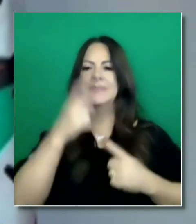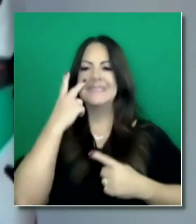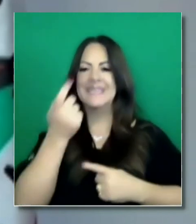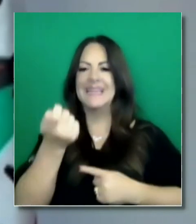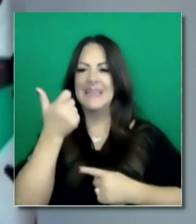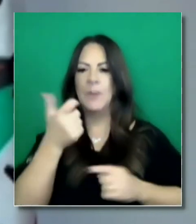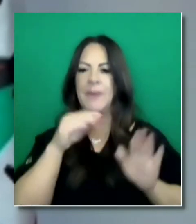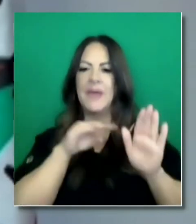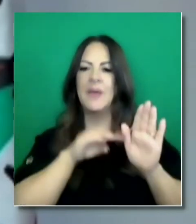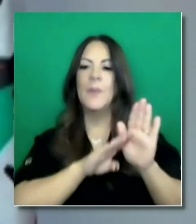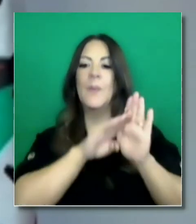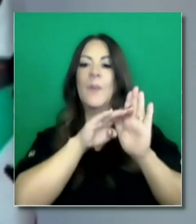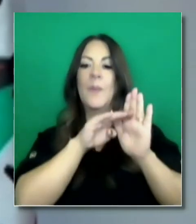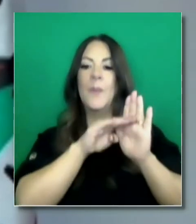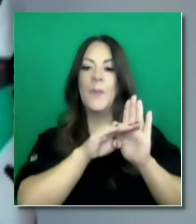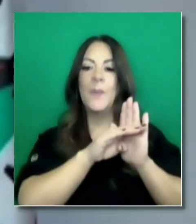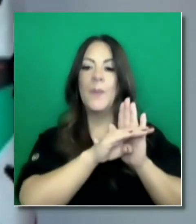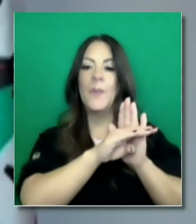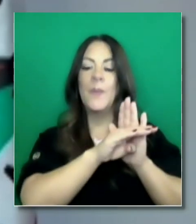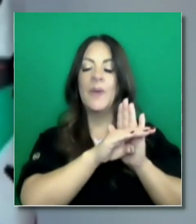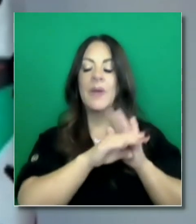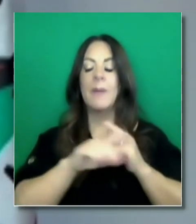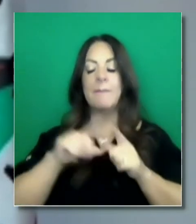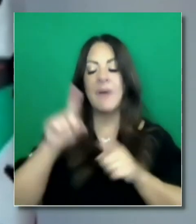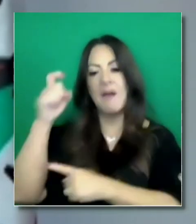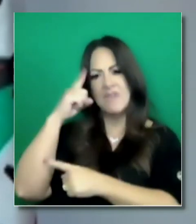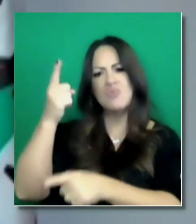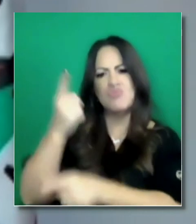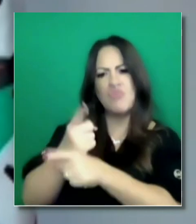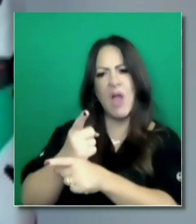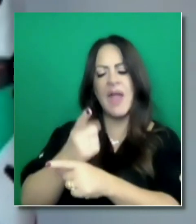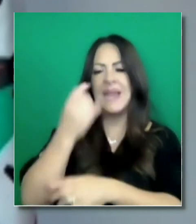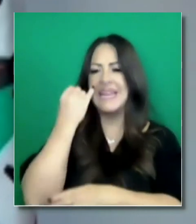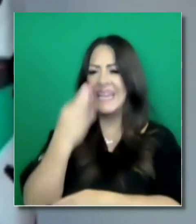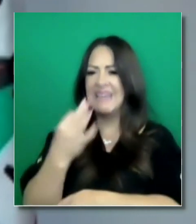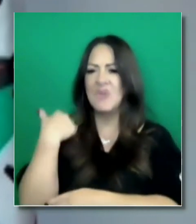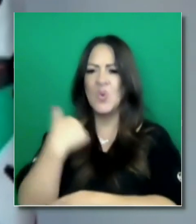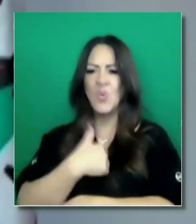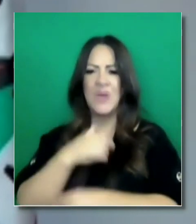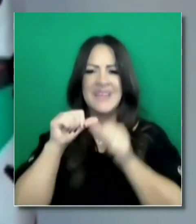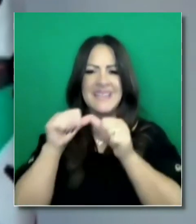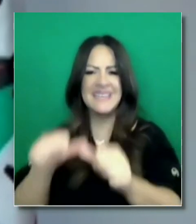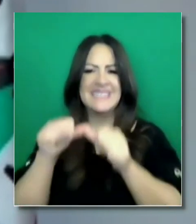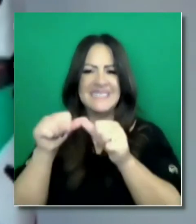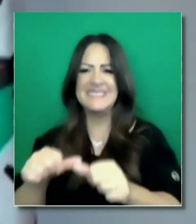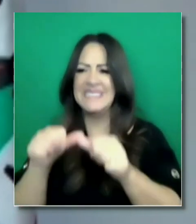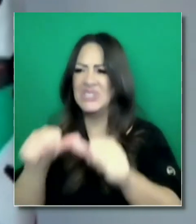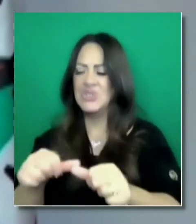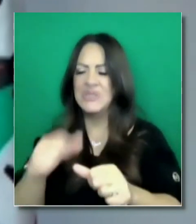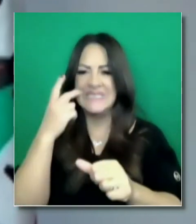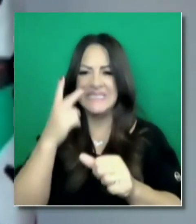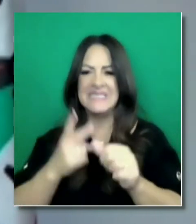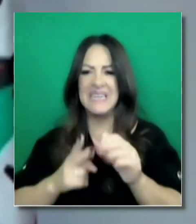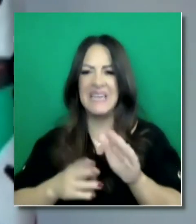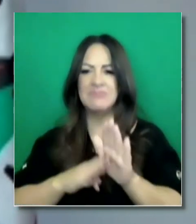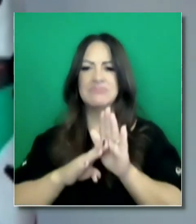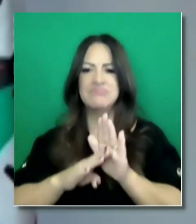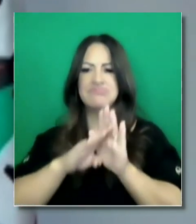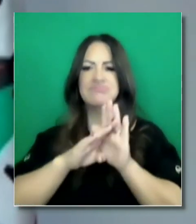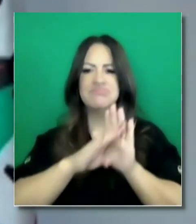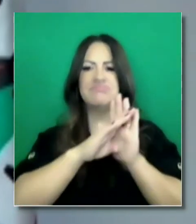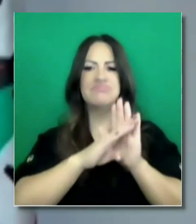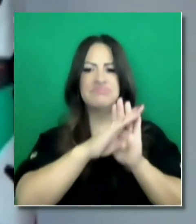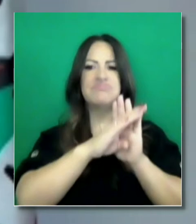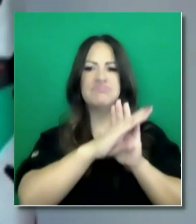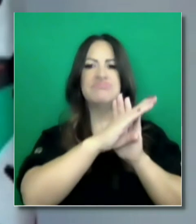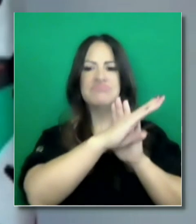governor has it exactly right. If we continued to see the rate of rise through the last couple of weeks in the cases